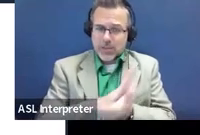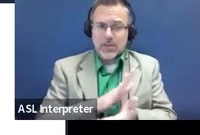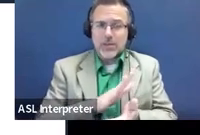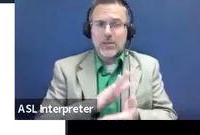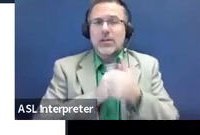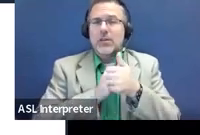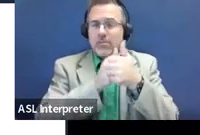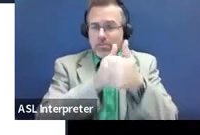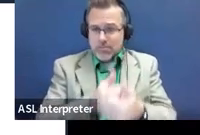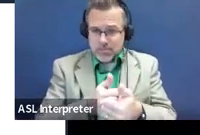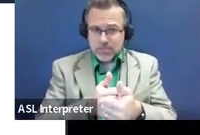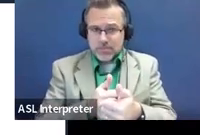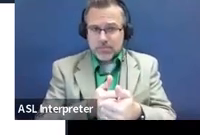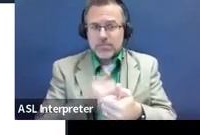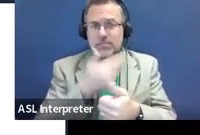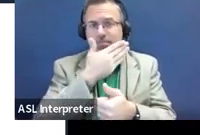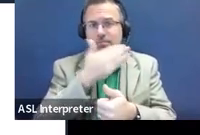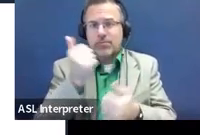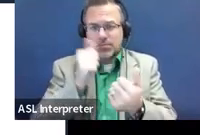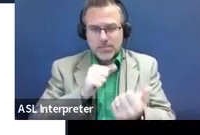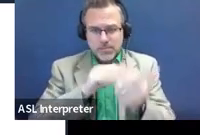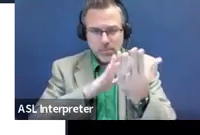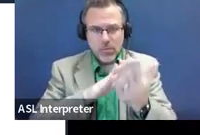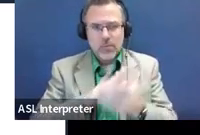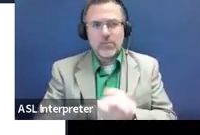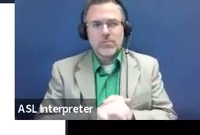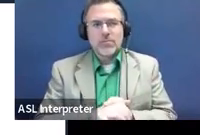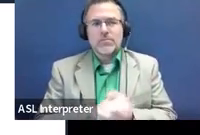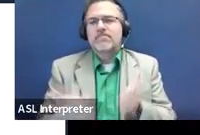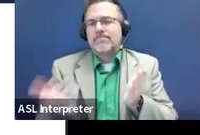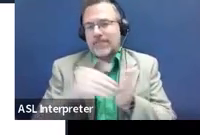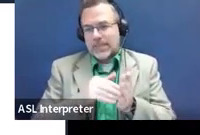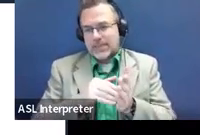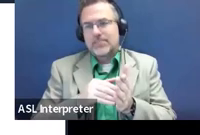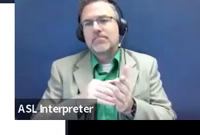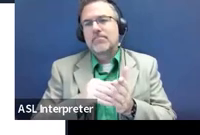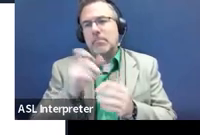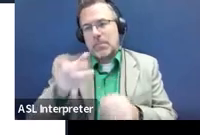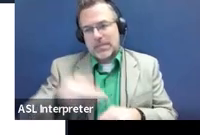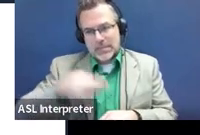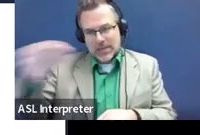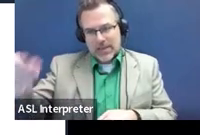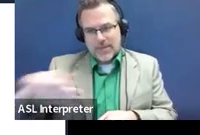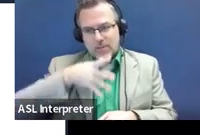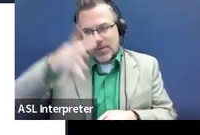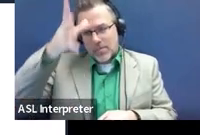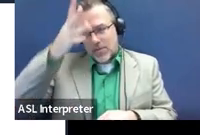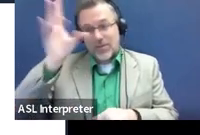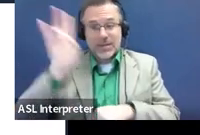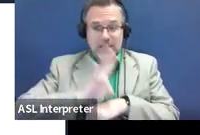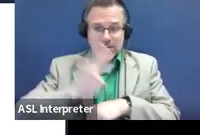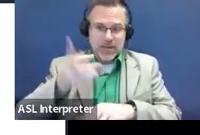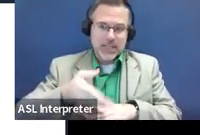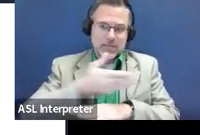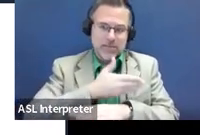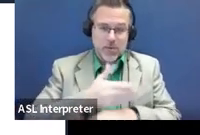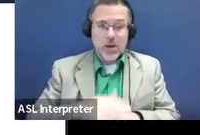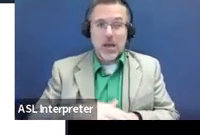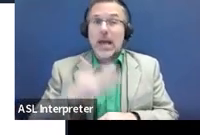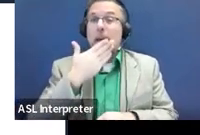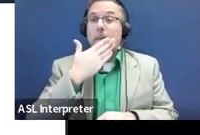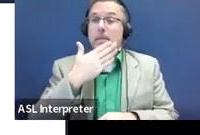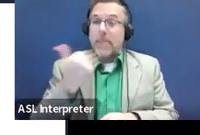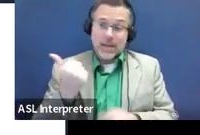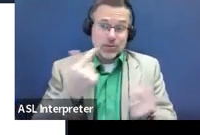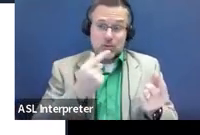practice. So here it's just a reminder that you need to give it to the parents 7 days prior, and then best practice is to send it out 10